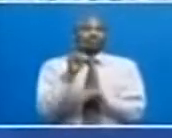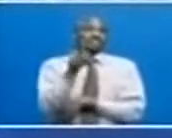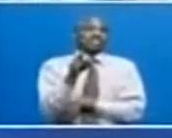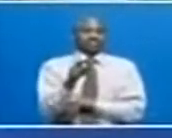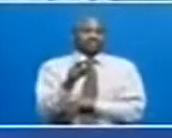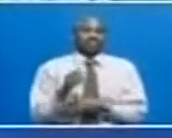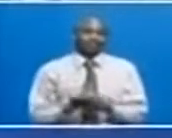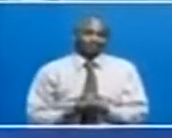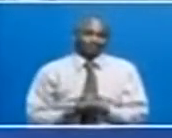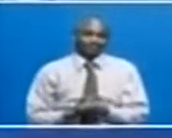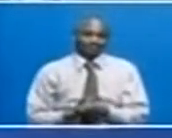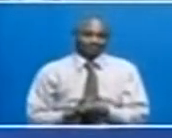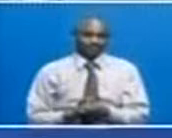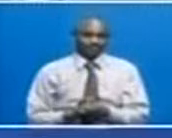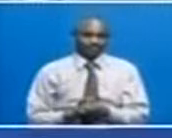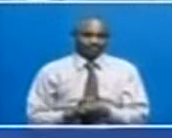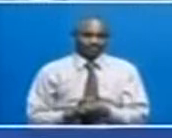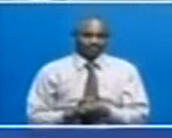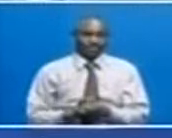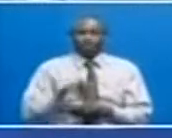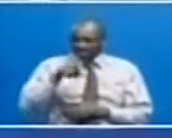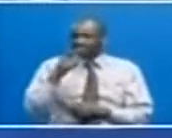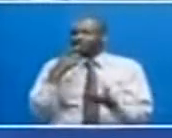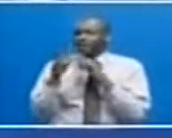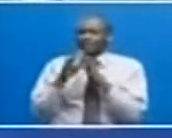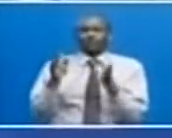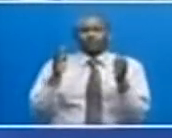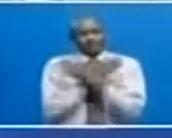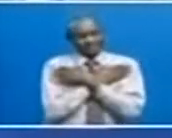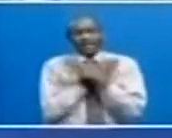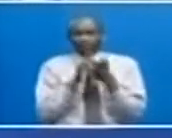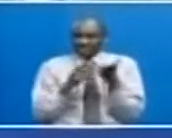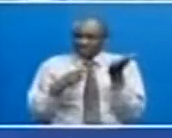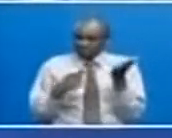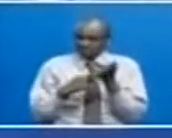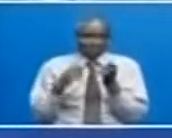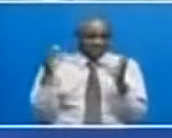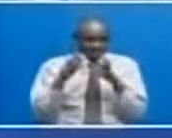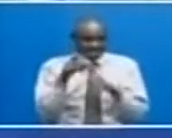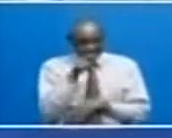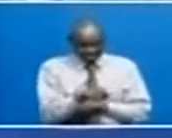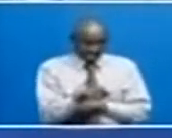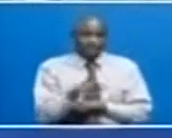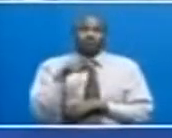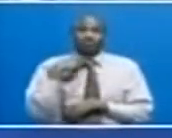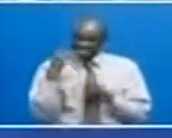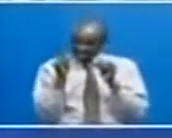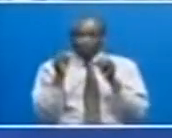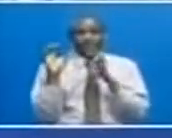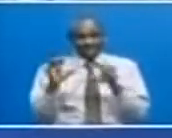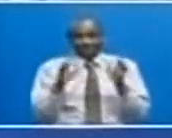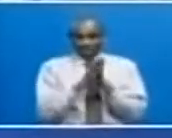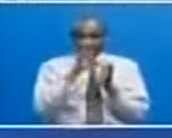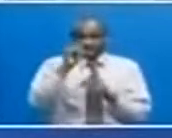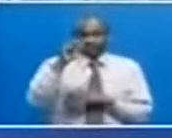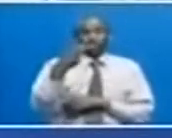we are doing to. Yes. And you talked about partnering with a telecommunication company and also going to two new markets with Mshwari. You can tell